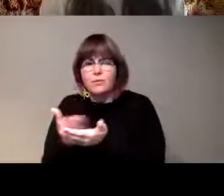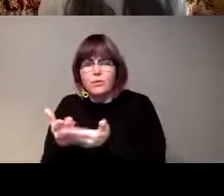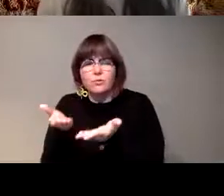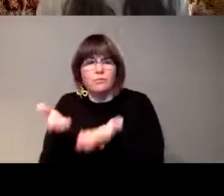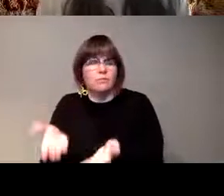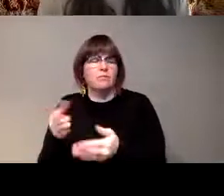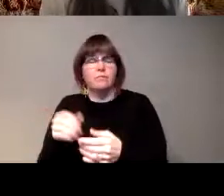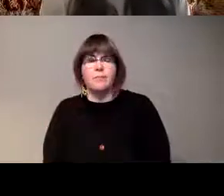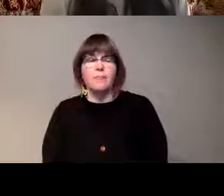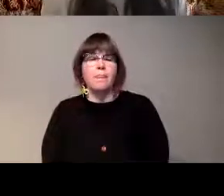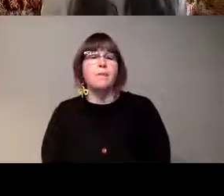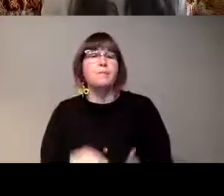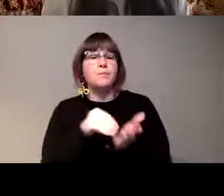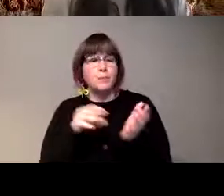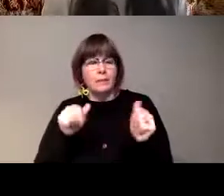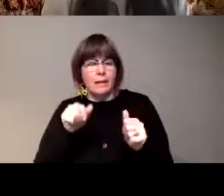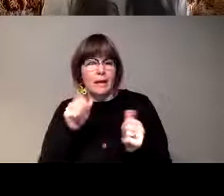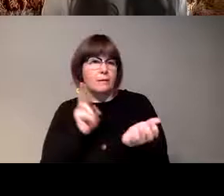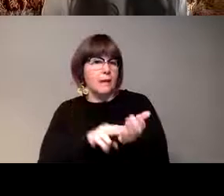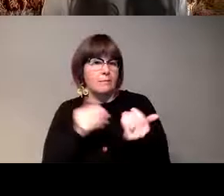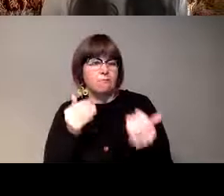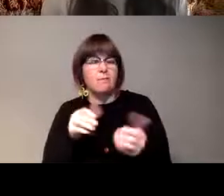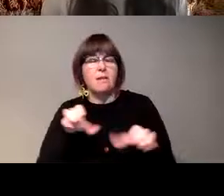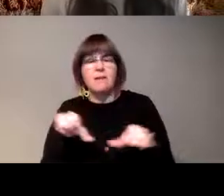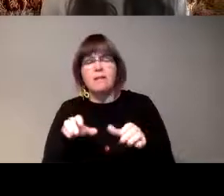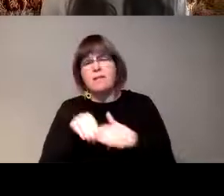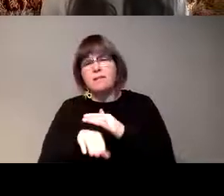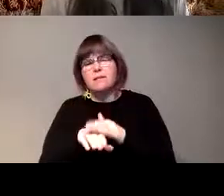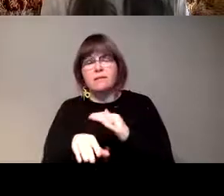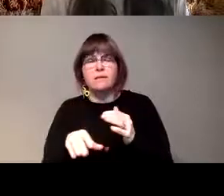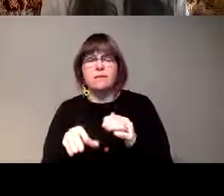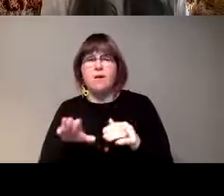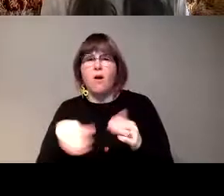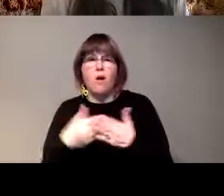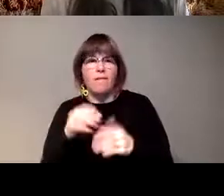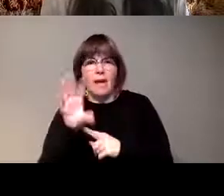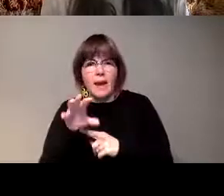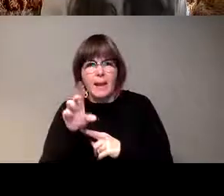portal. And then students can also sign in and access all of the trail camera data for these